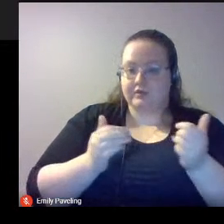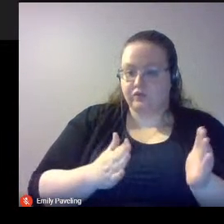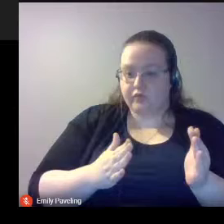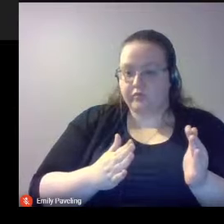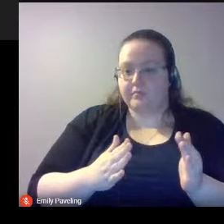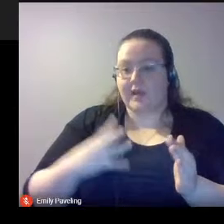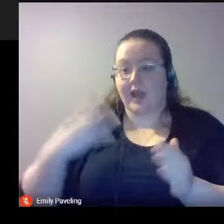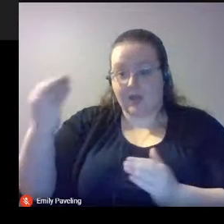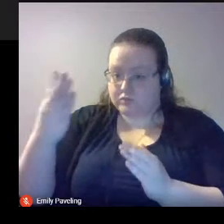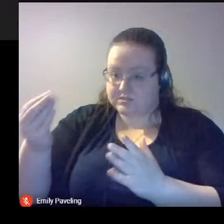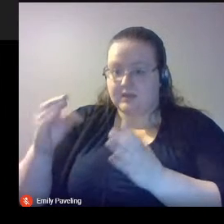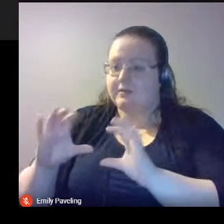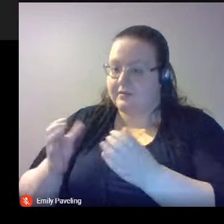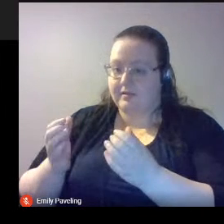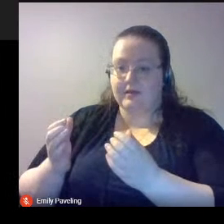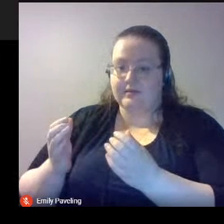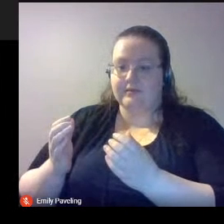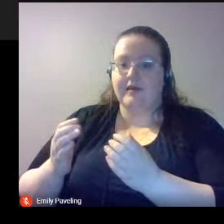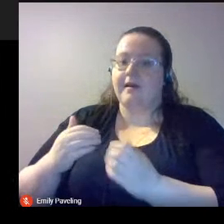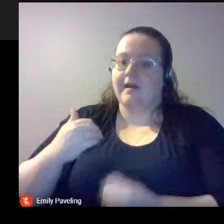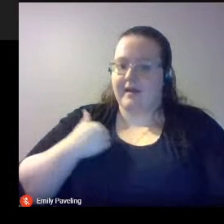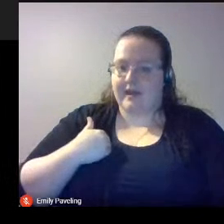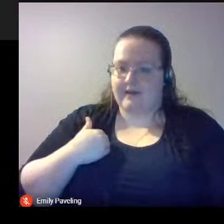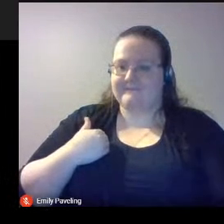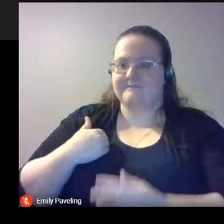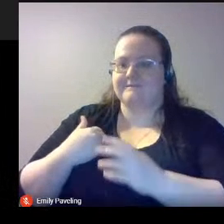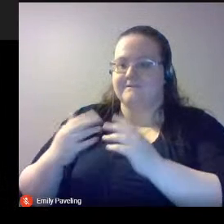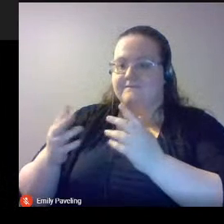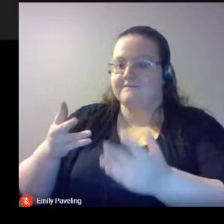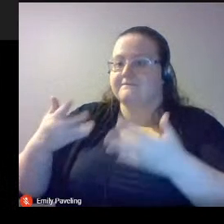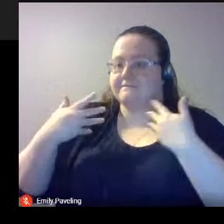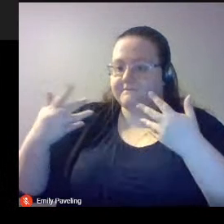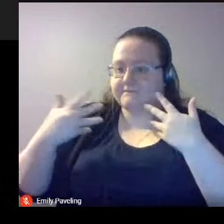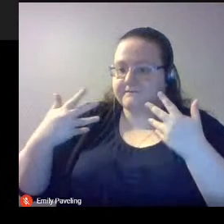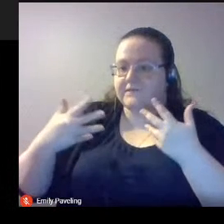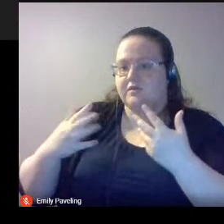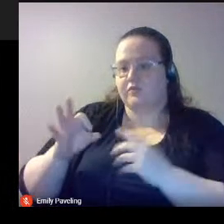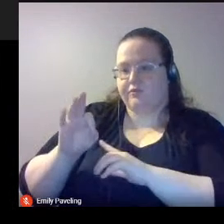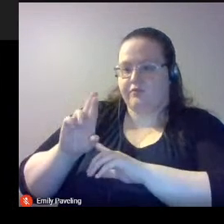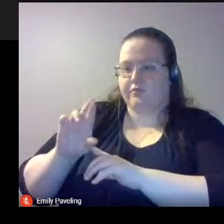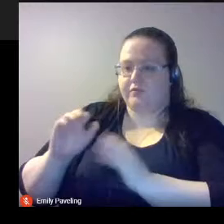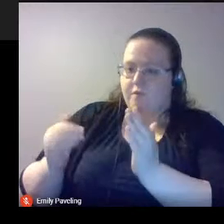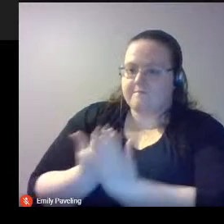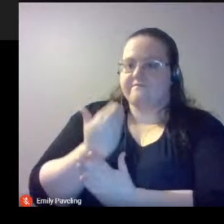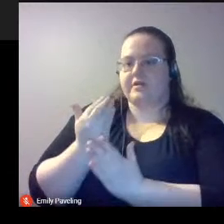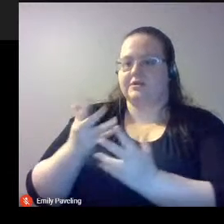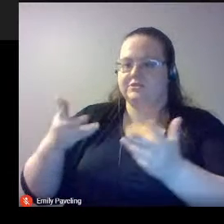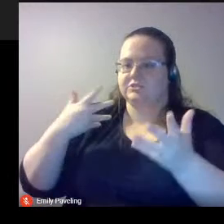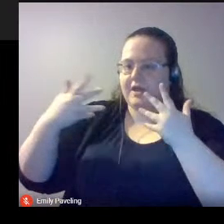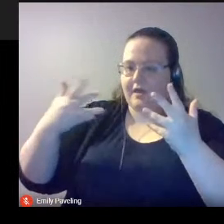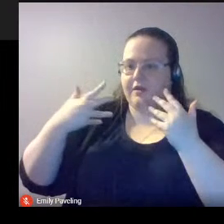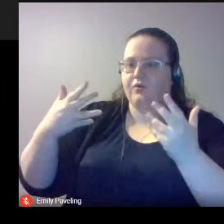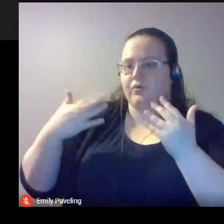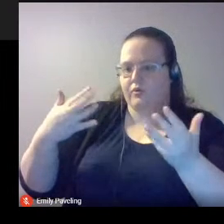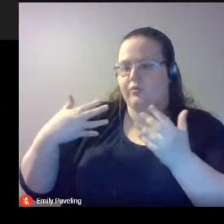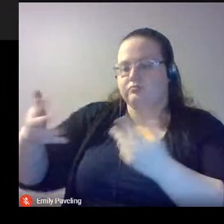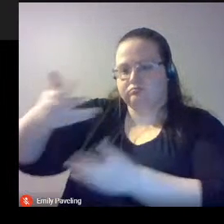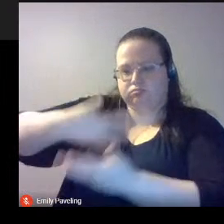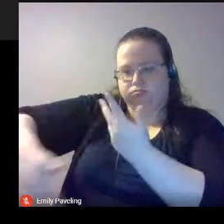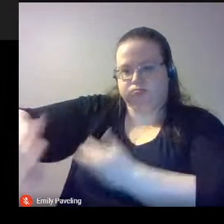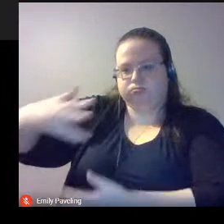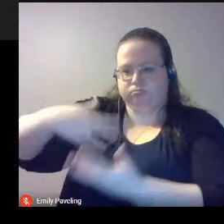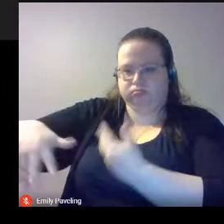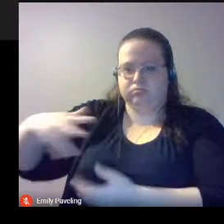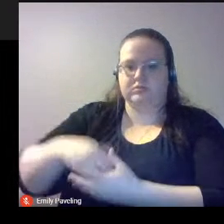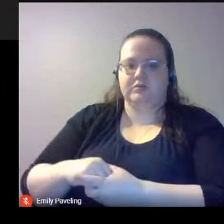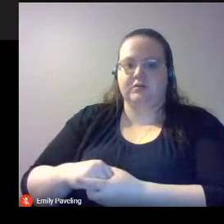have mechanical ventilation set up in those classrooms that provide fresh air into our buildings. Even though COVID-19